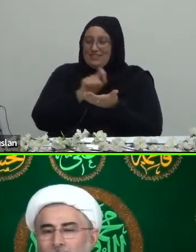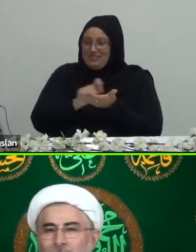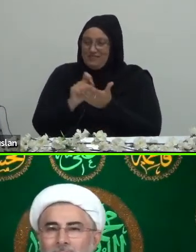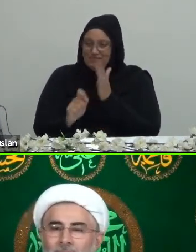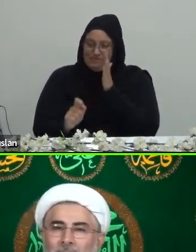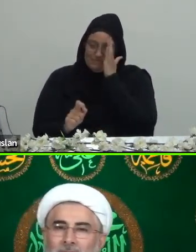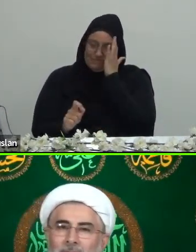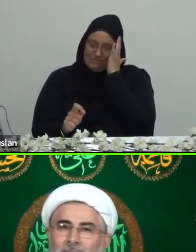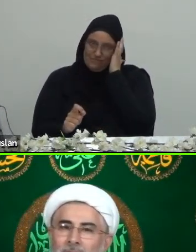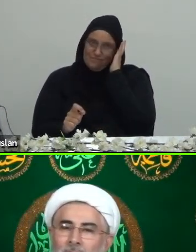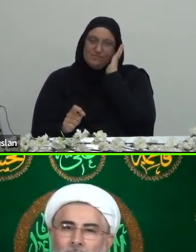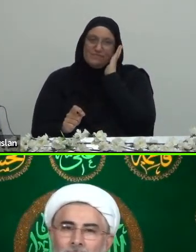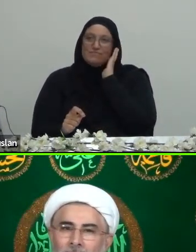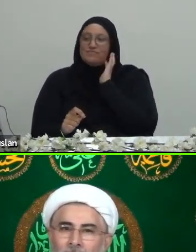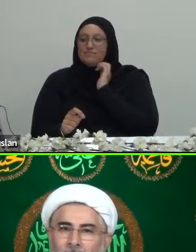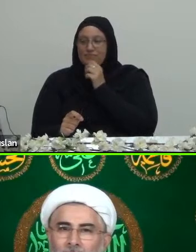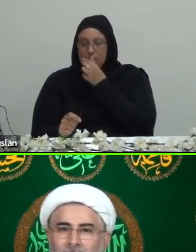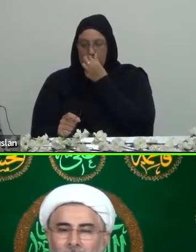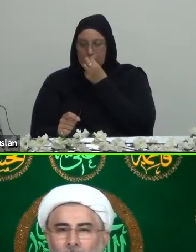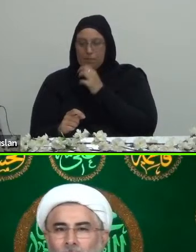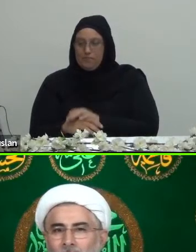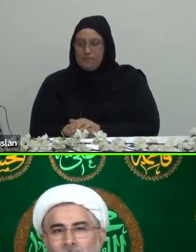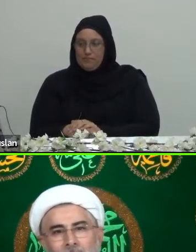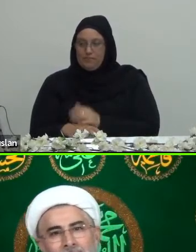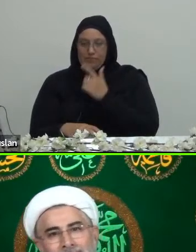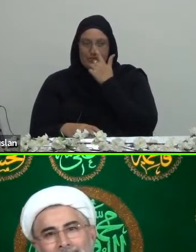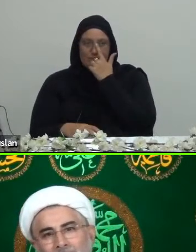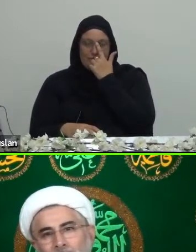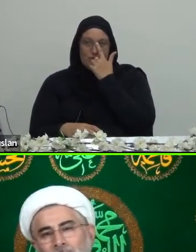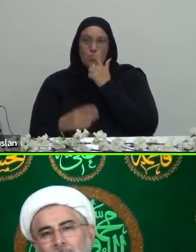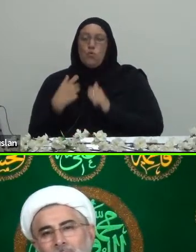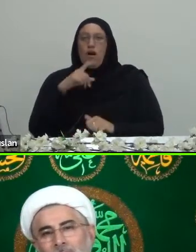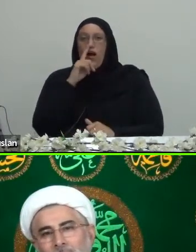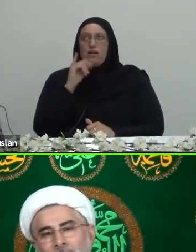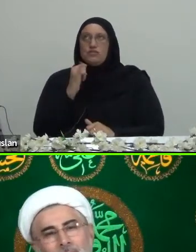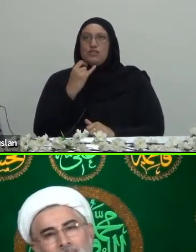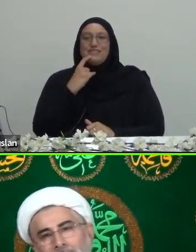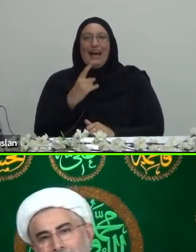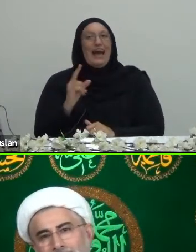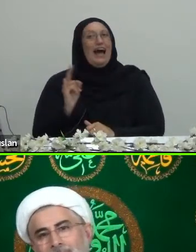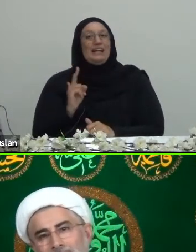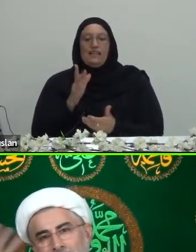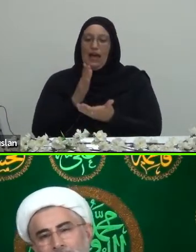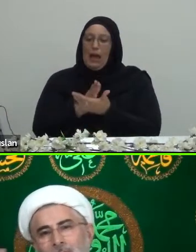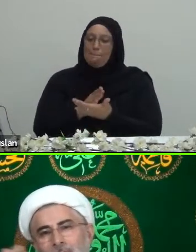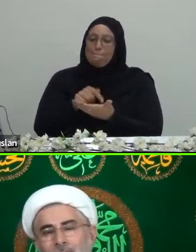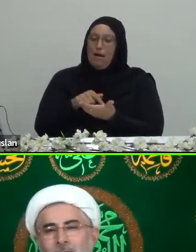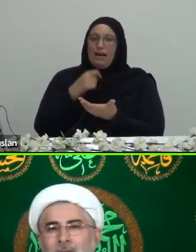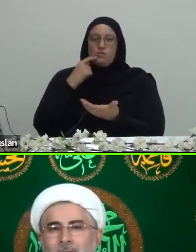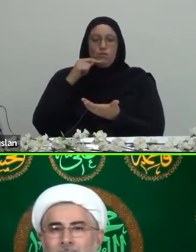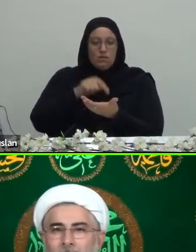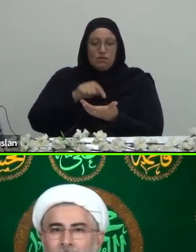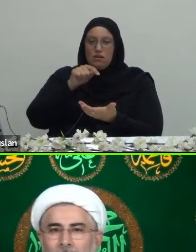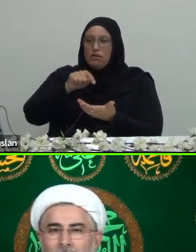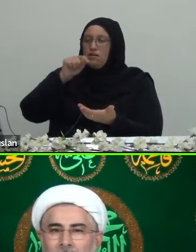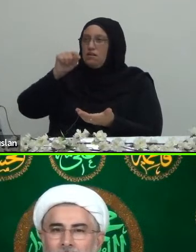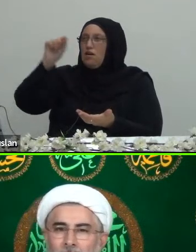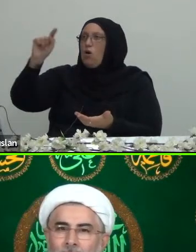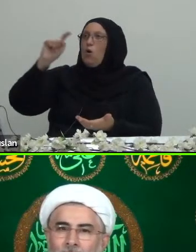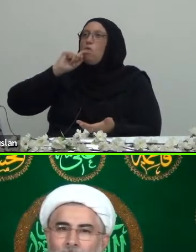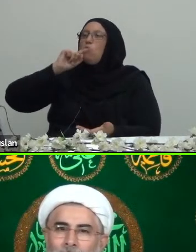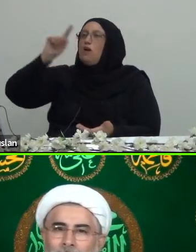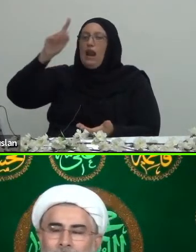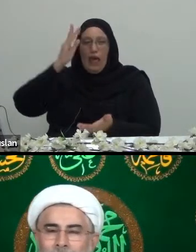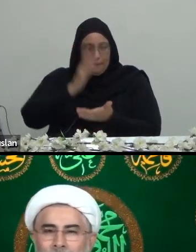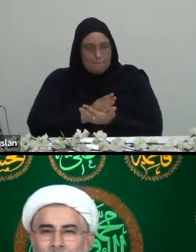look at the chain of transmitters to make sure they are trustworthy and meet all the criteria, and then inshallah I can say that Imam Sadiq had said